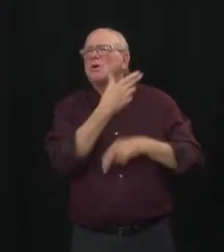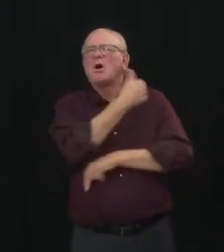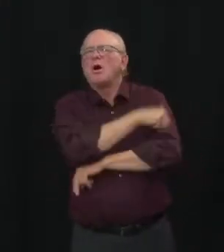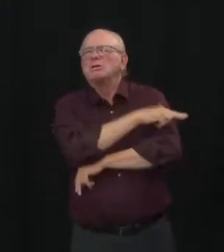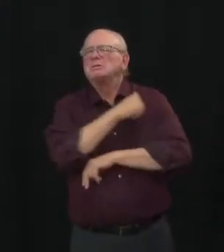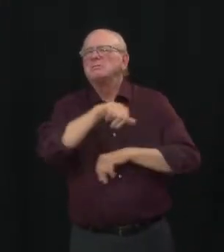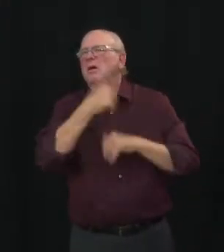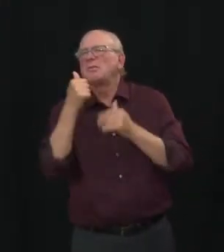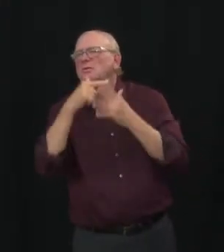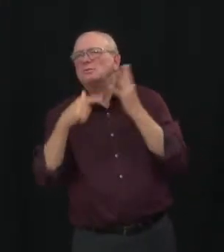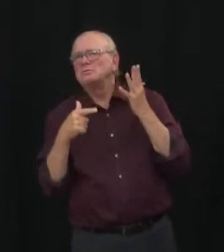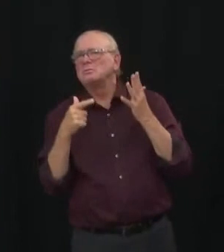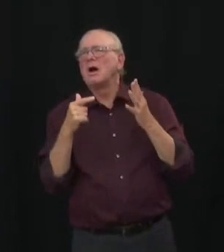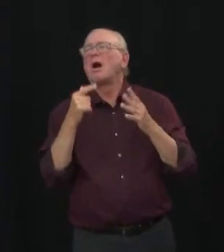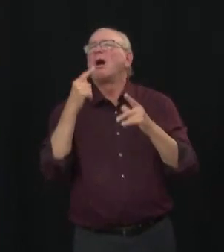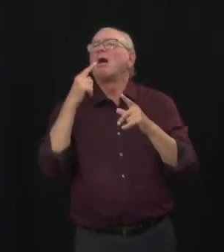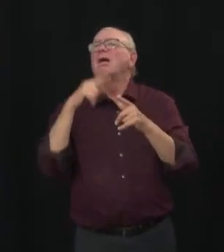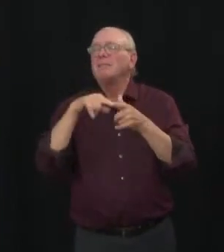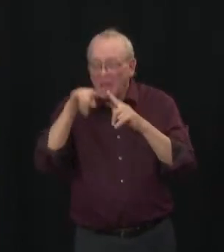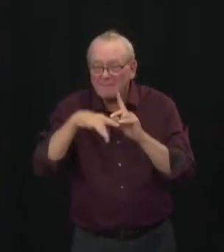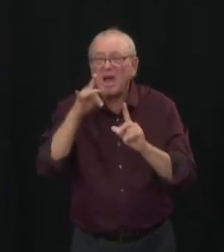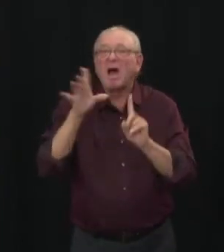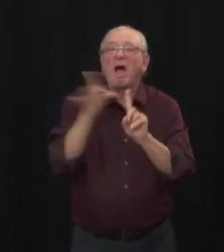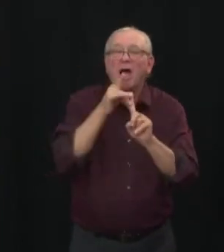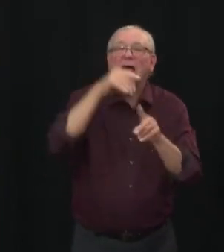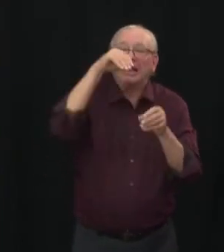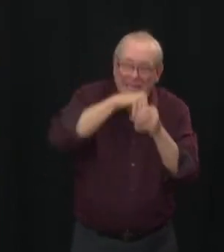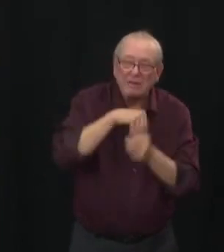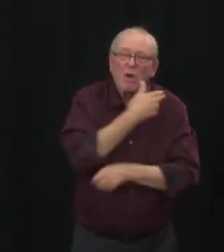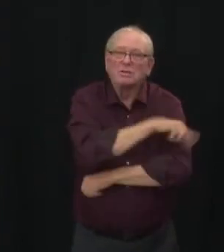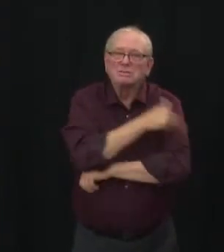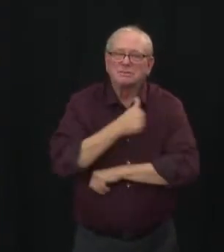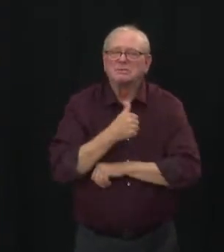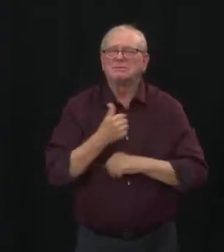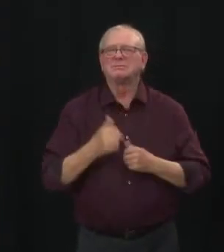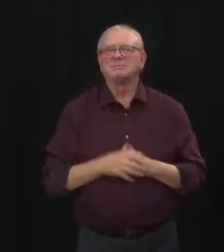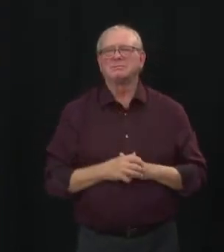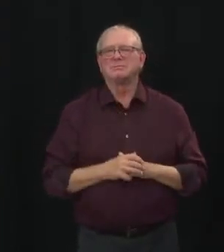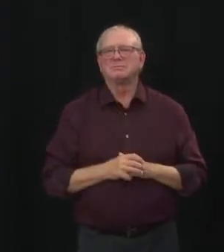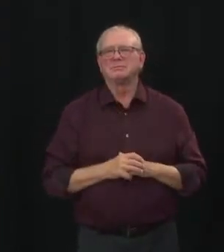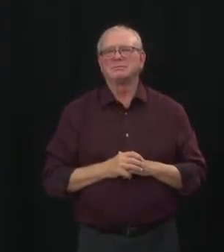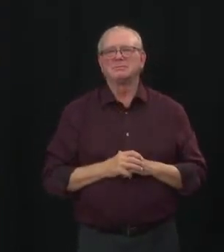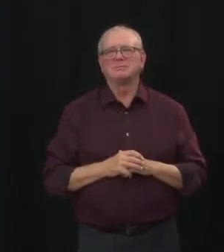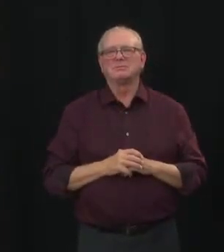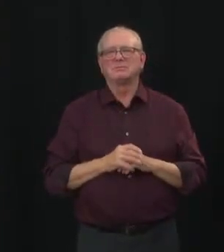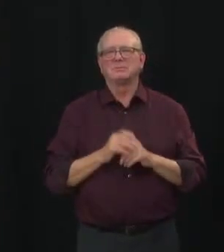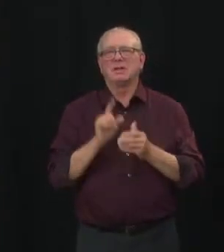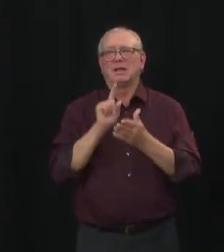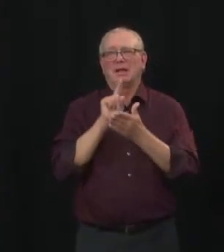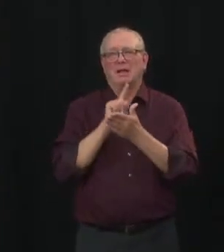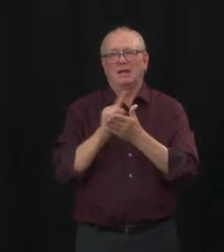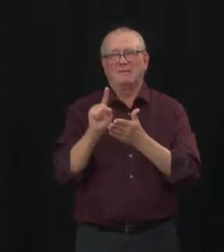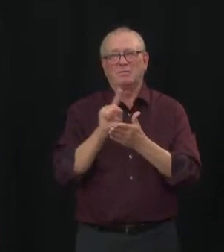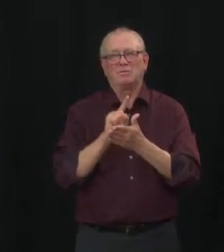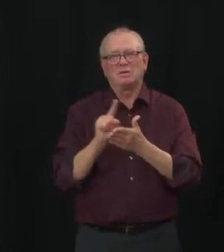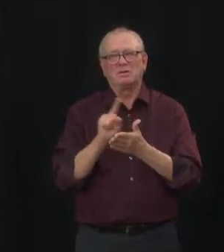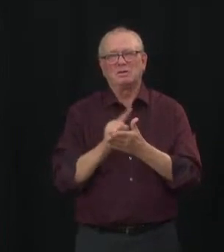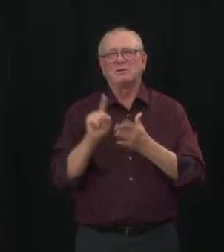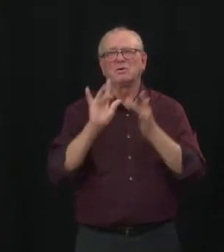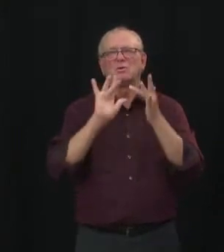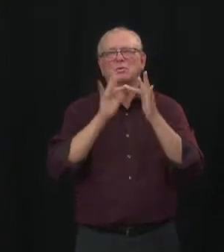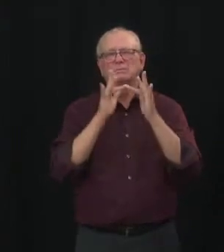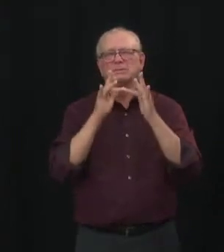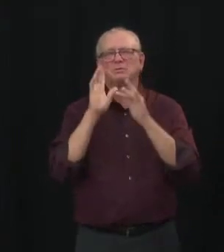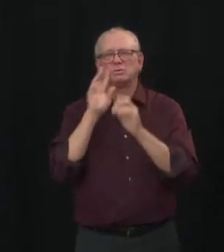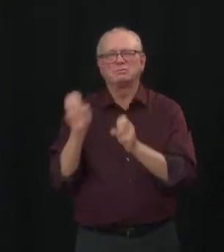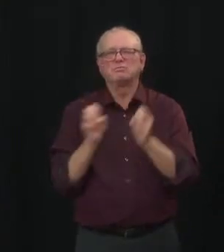website. I have not looked at the numbers from yesterday. Our trends over the past month or so had been